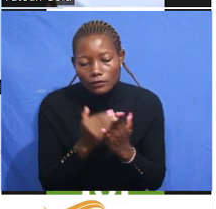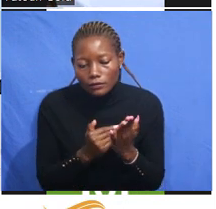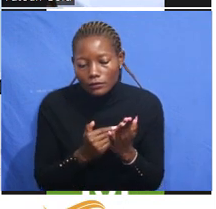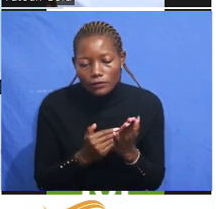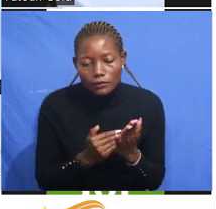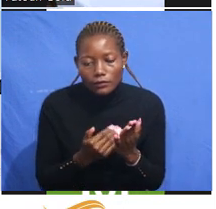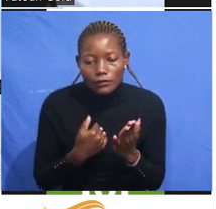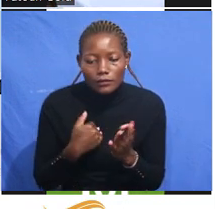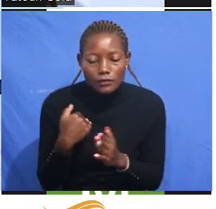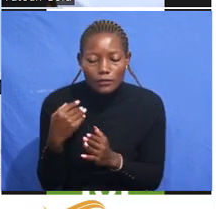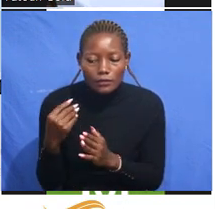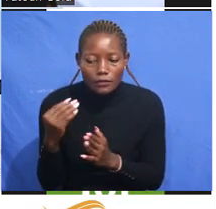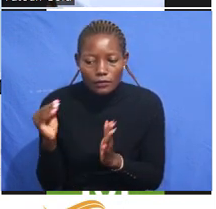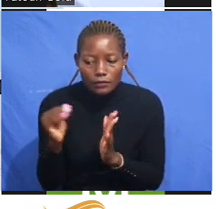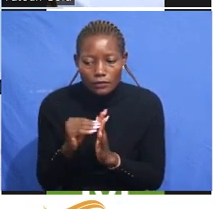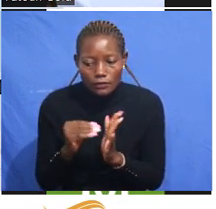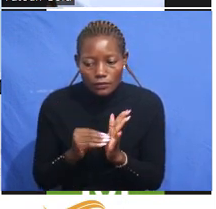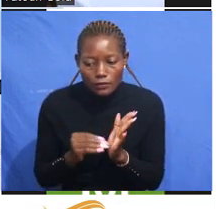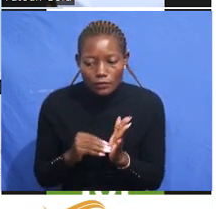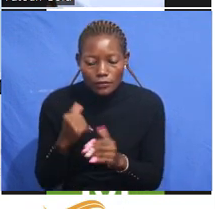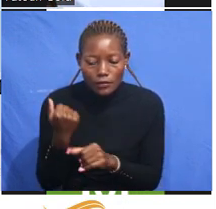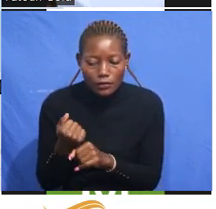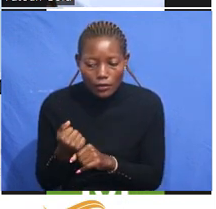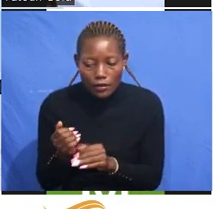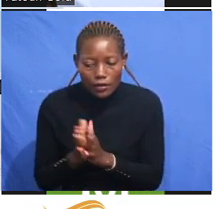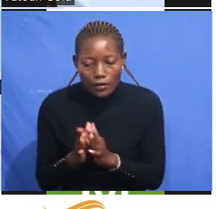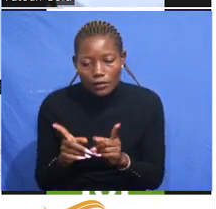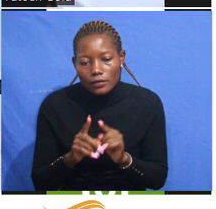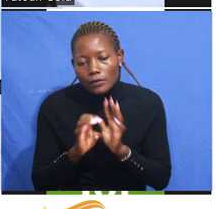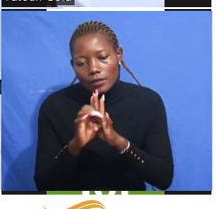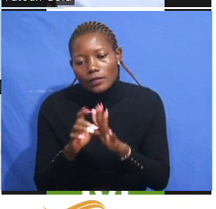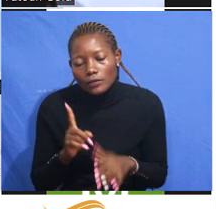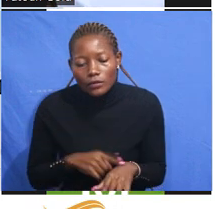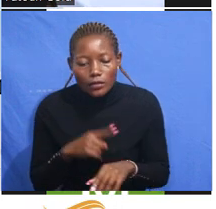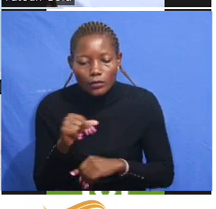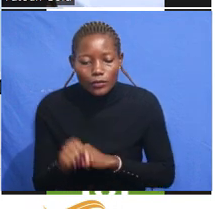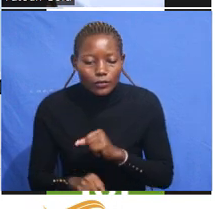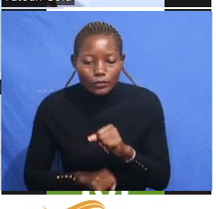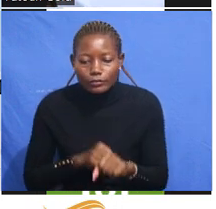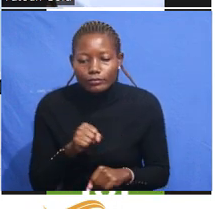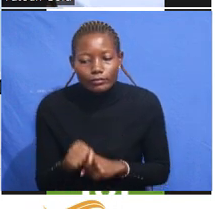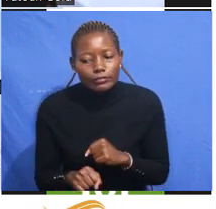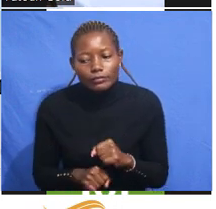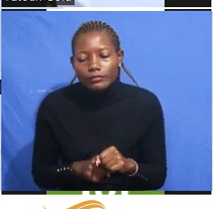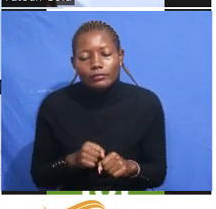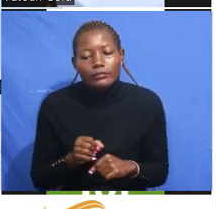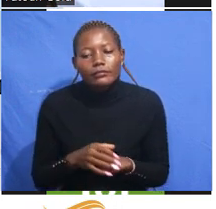function, and I've also given example when you're riding a bike. When you're riding a bike,